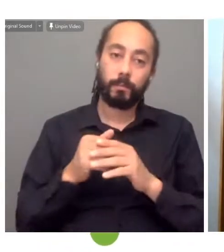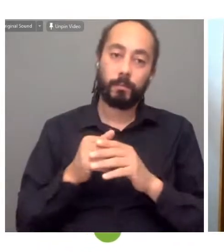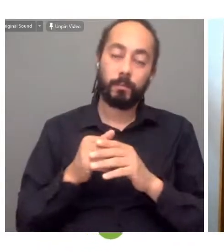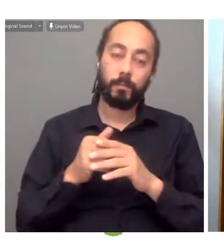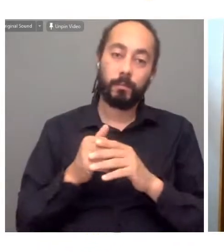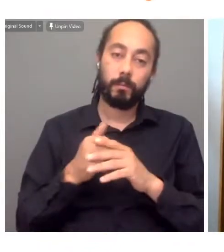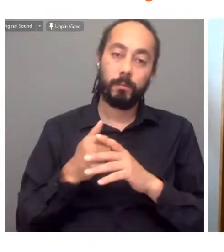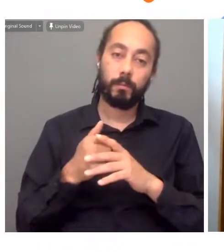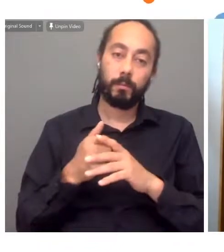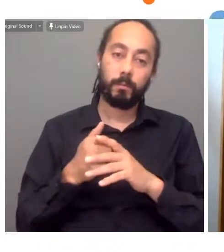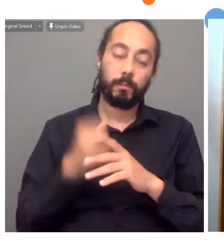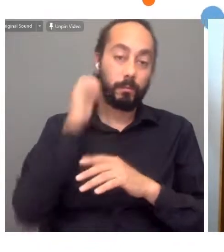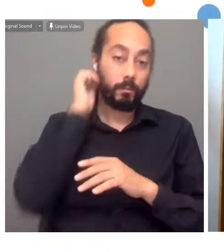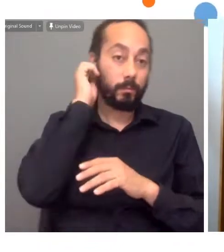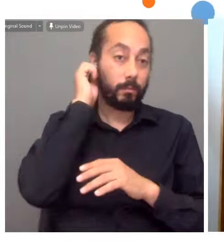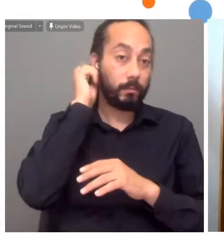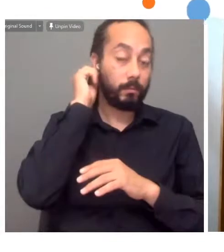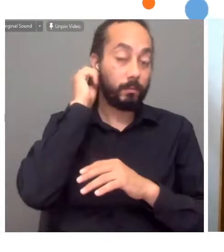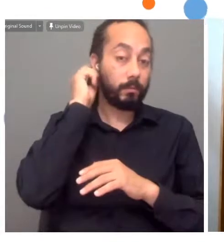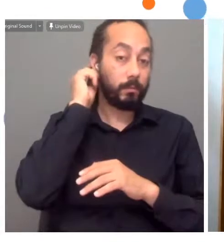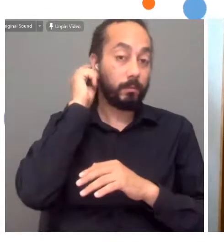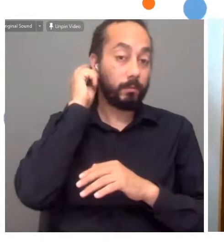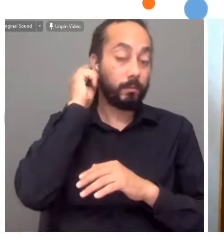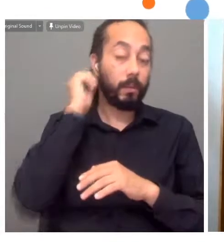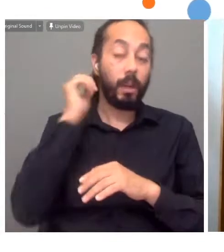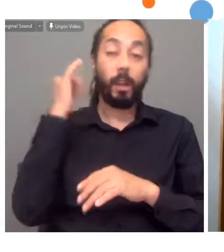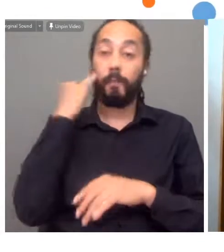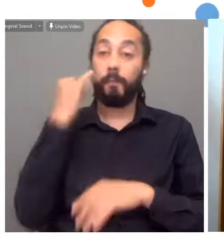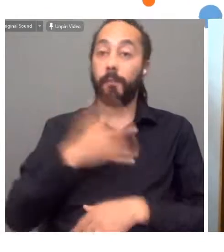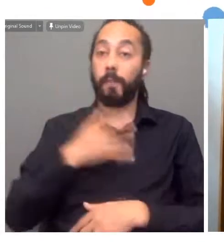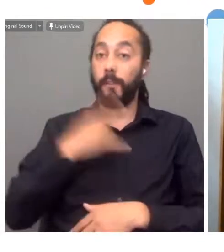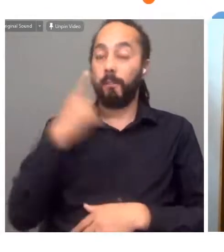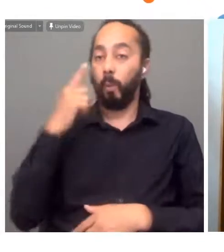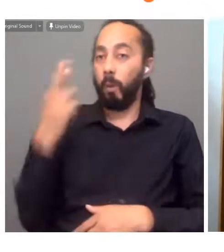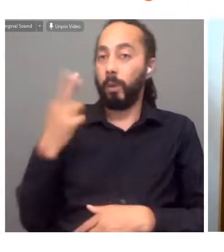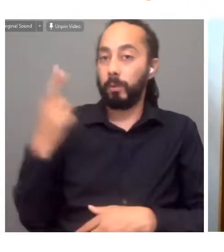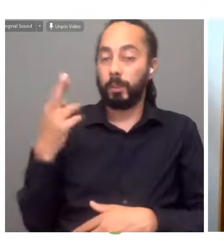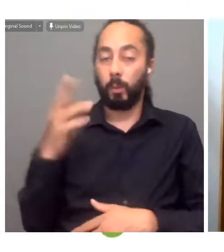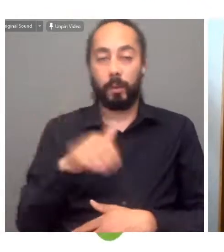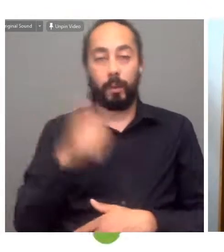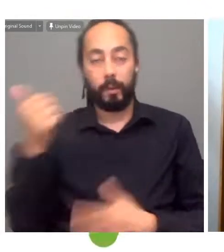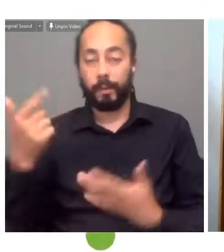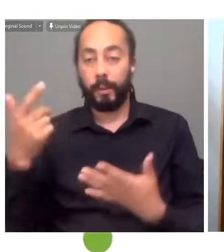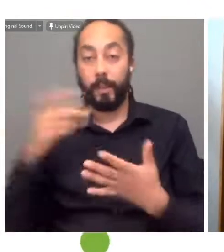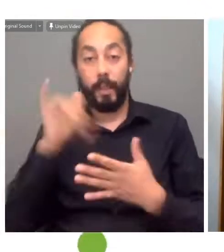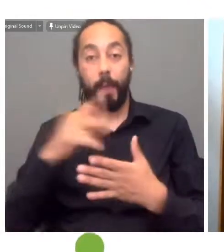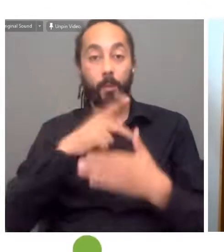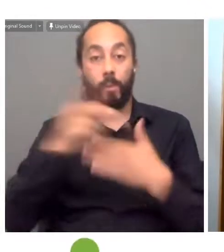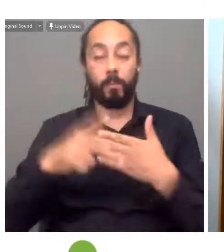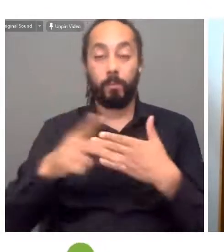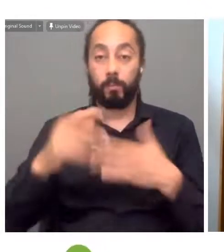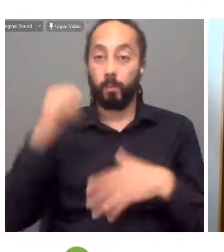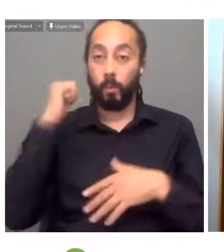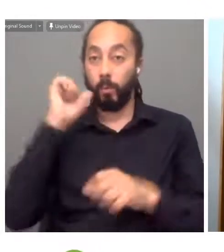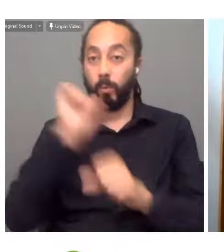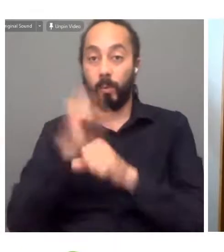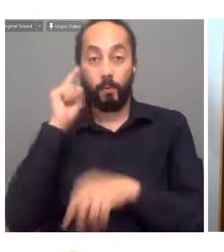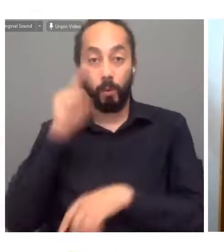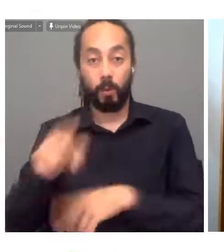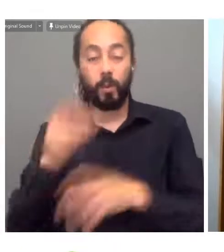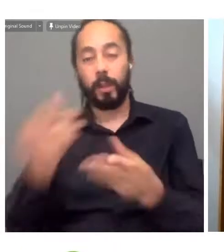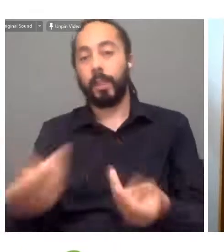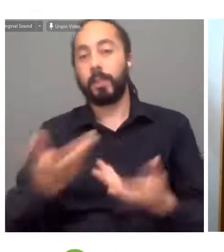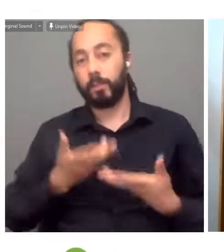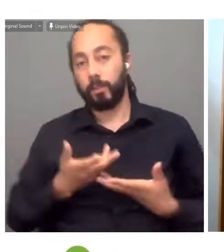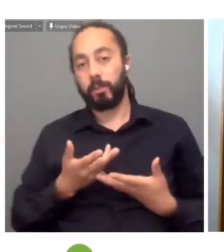if you think that for a reason or another that program or another program we would have put forward won't work for you, let us know, and please